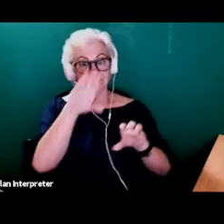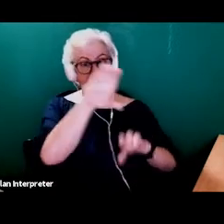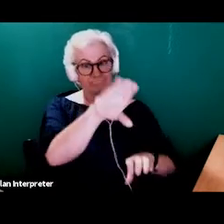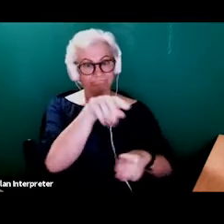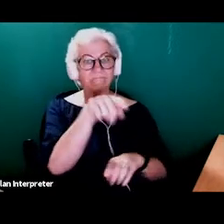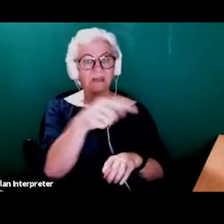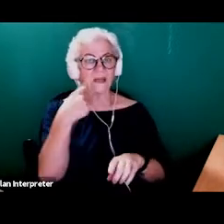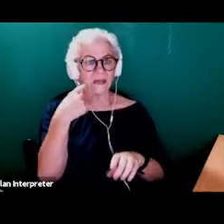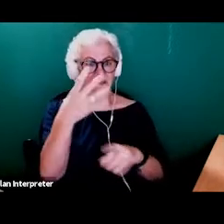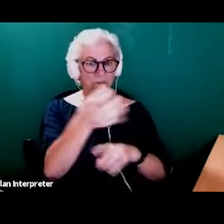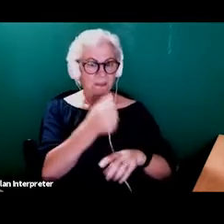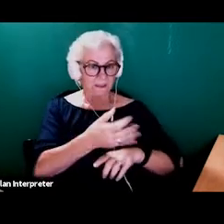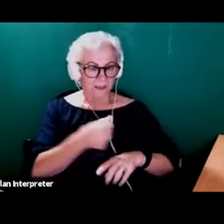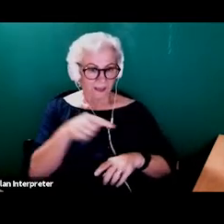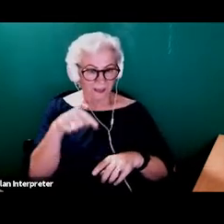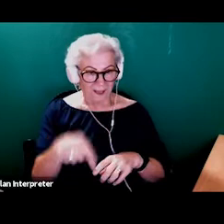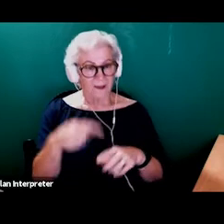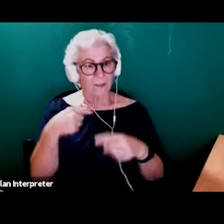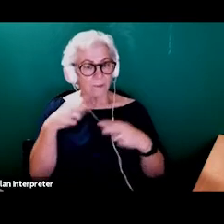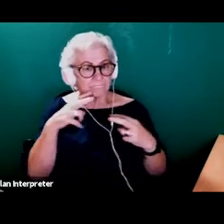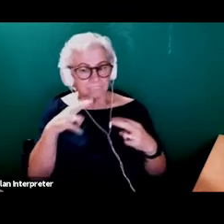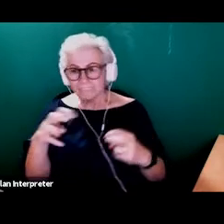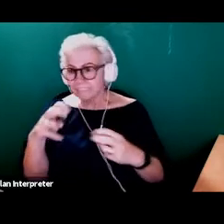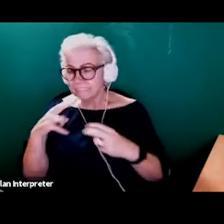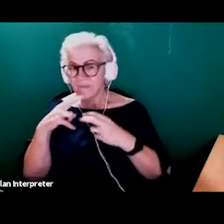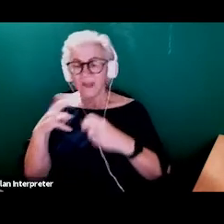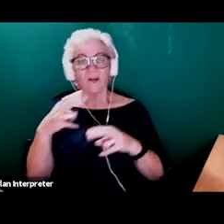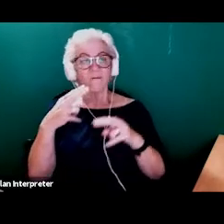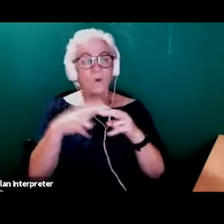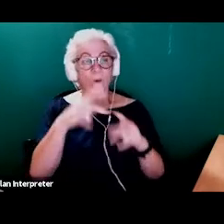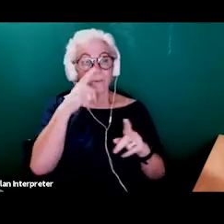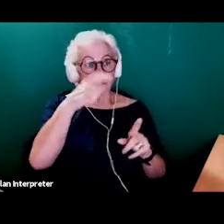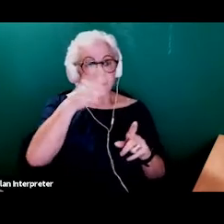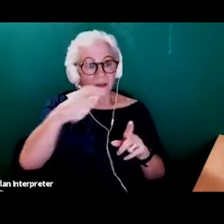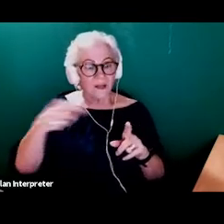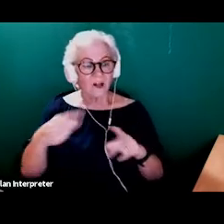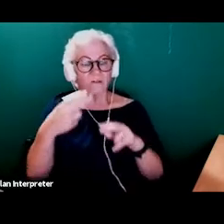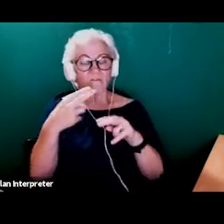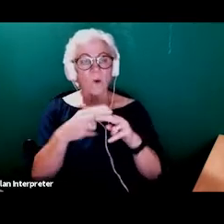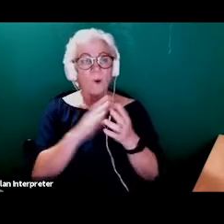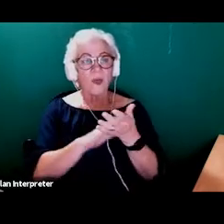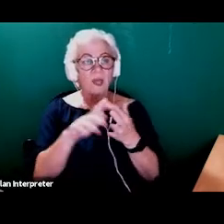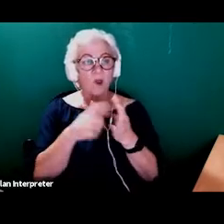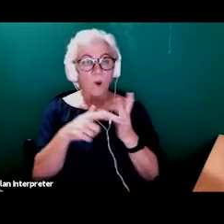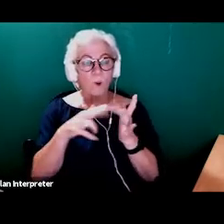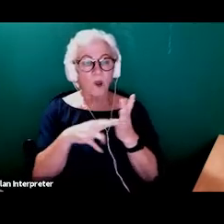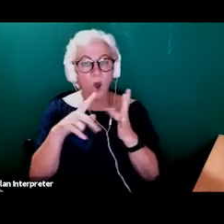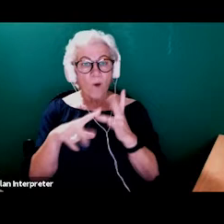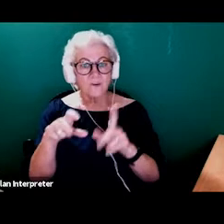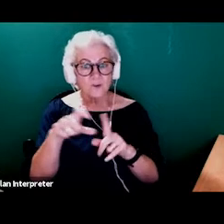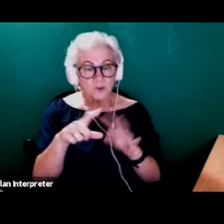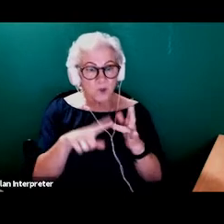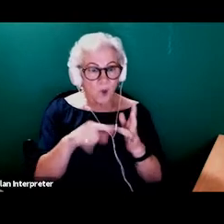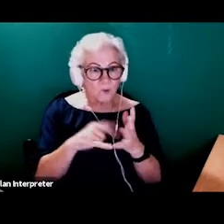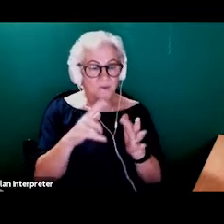at this, and we were able to observe reductions at the population level in heroin overdose, reductions in injecting